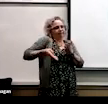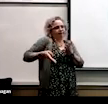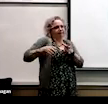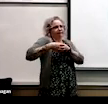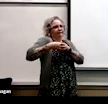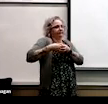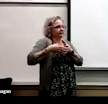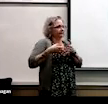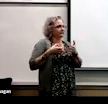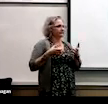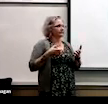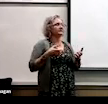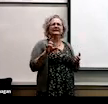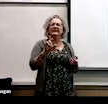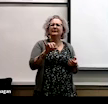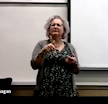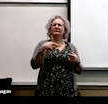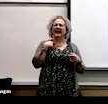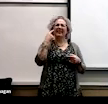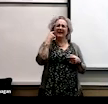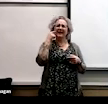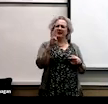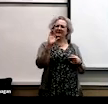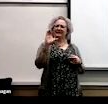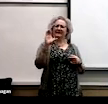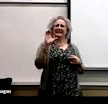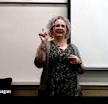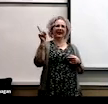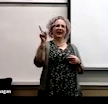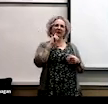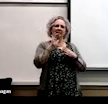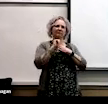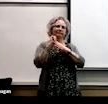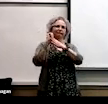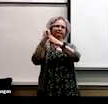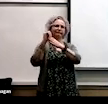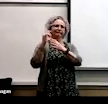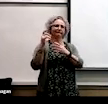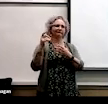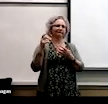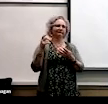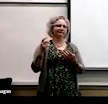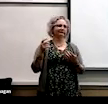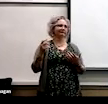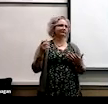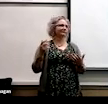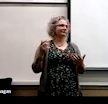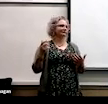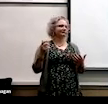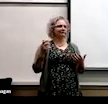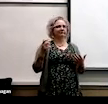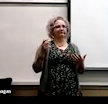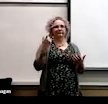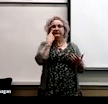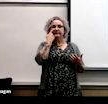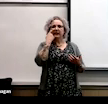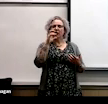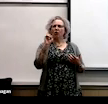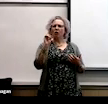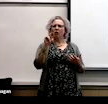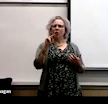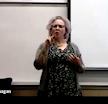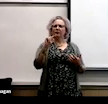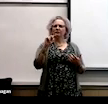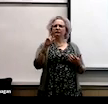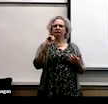many ways, like that on-track Yeah. resources that I showed there that were developed in BC really speak to the